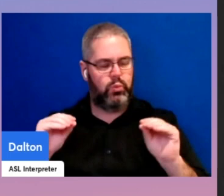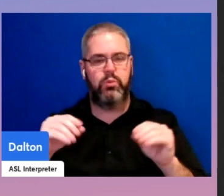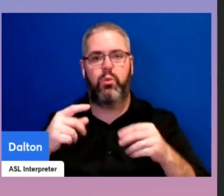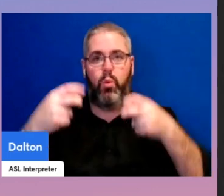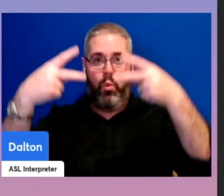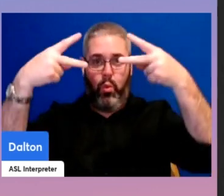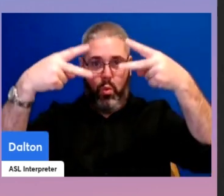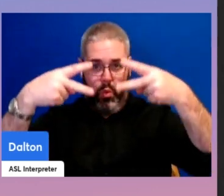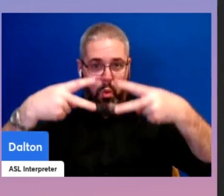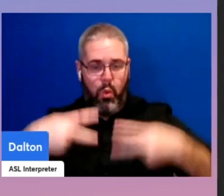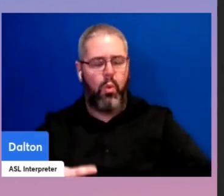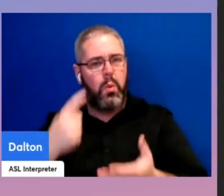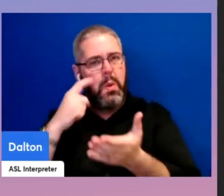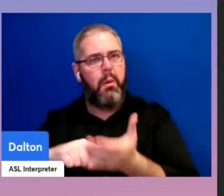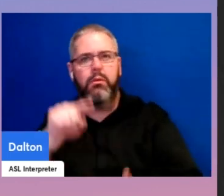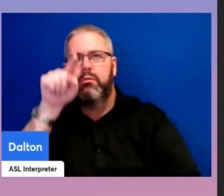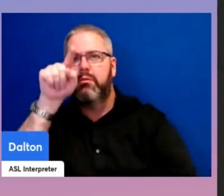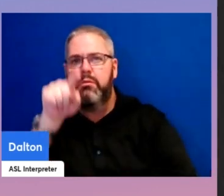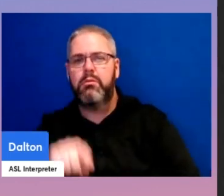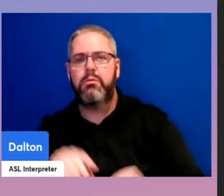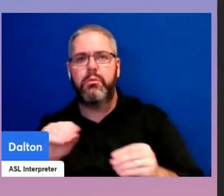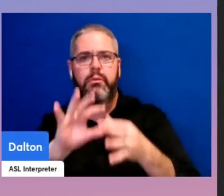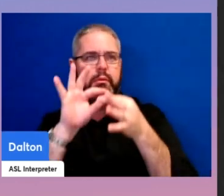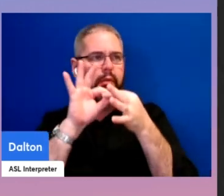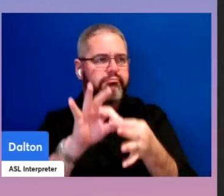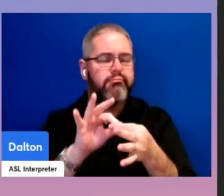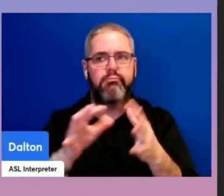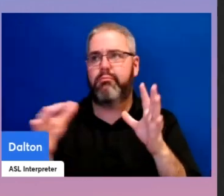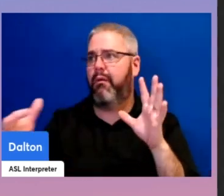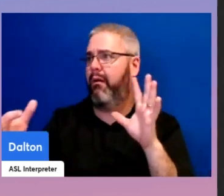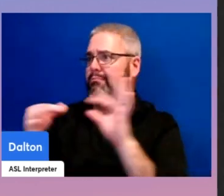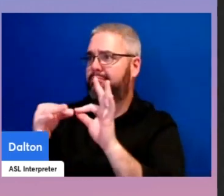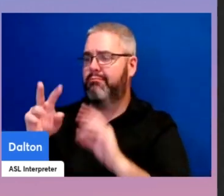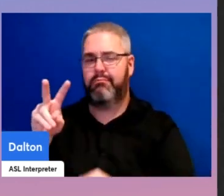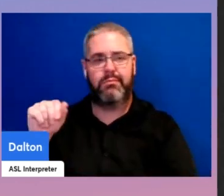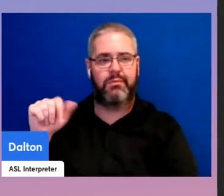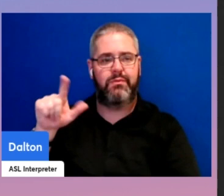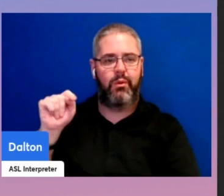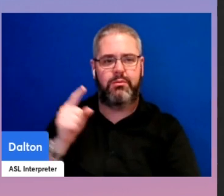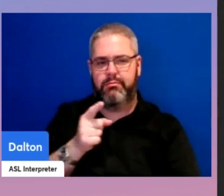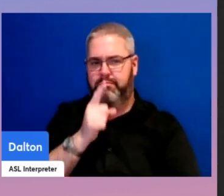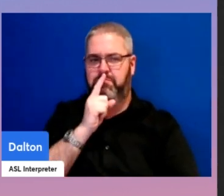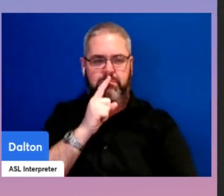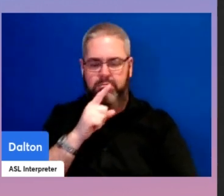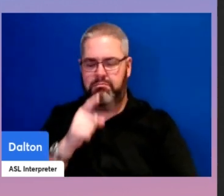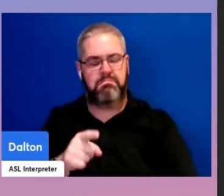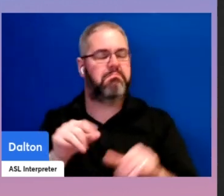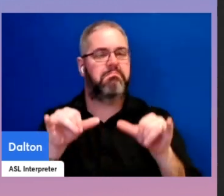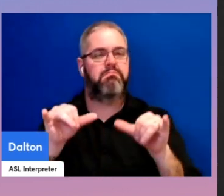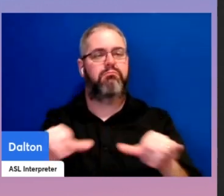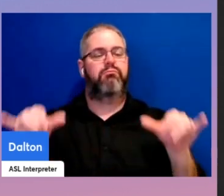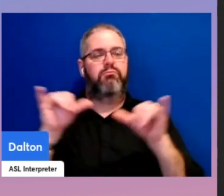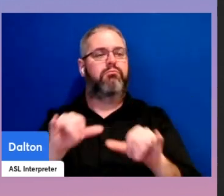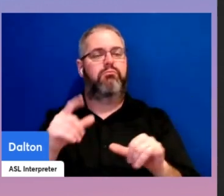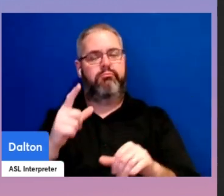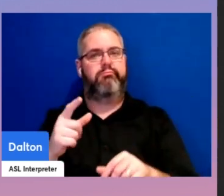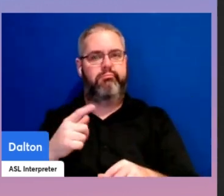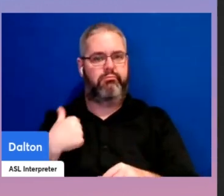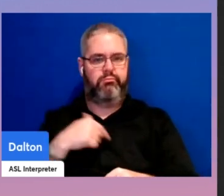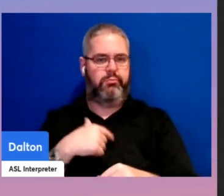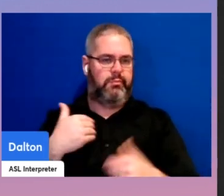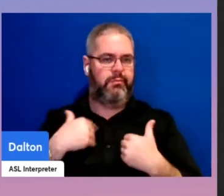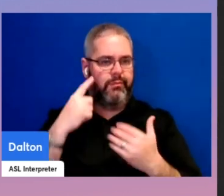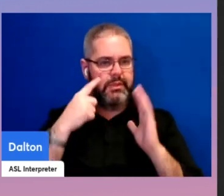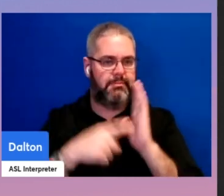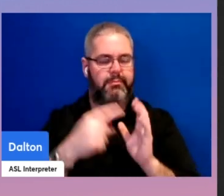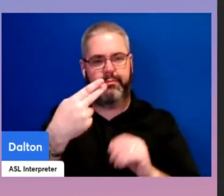see that there's no real relation or connection to Vault. It's merely just taking in standard arguments. For example, like the